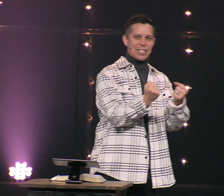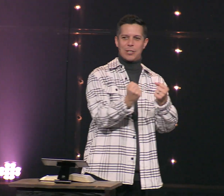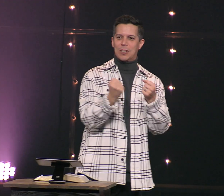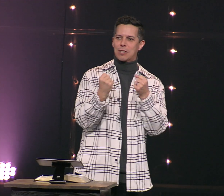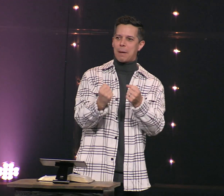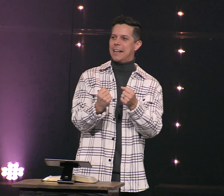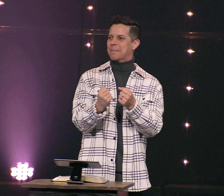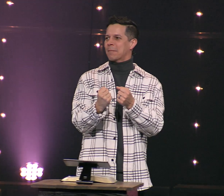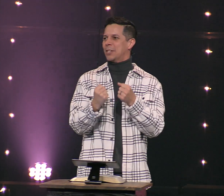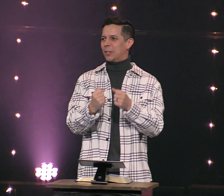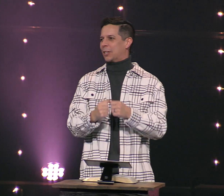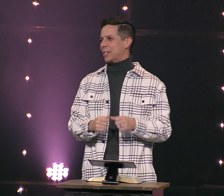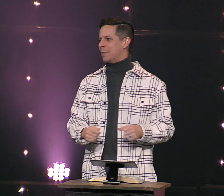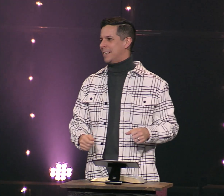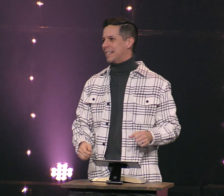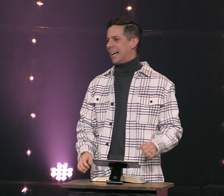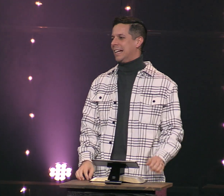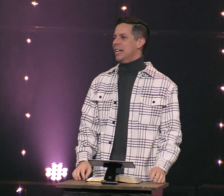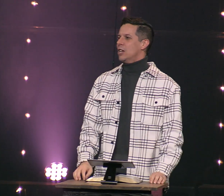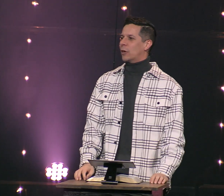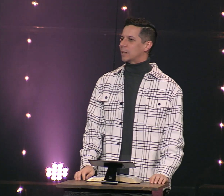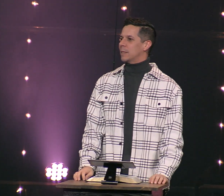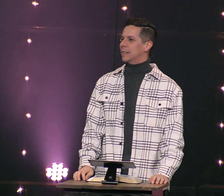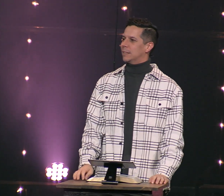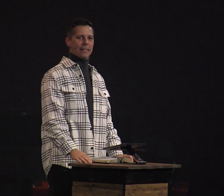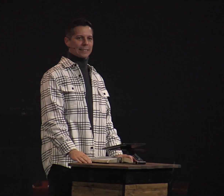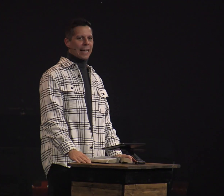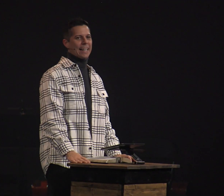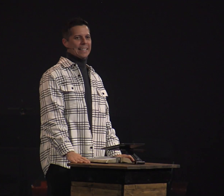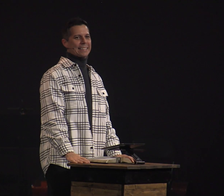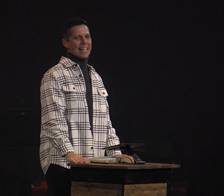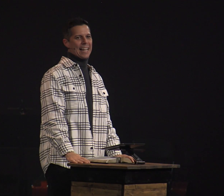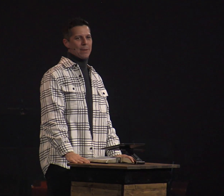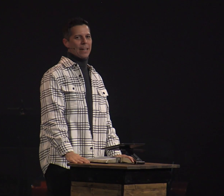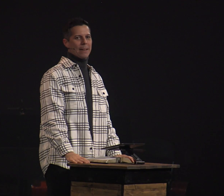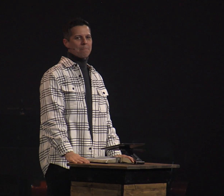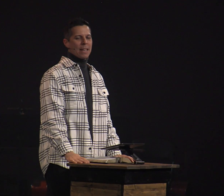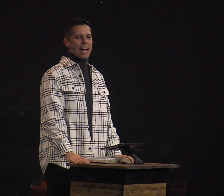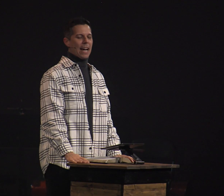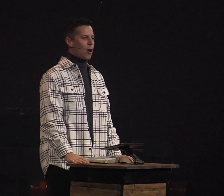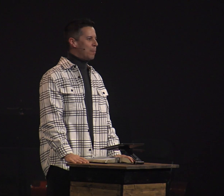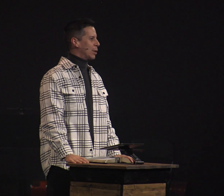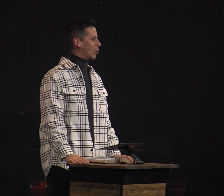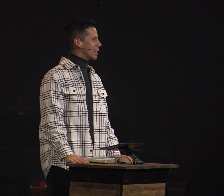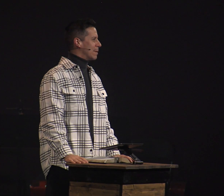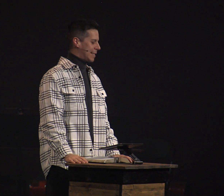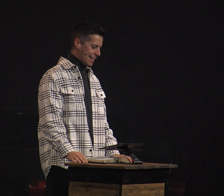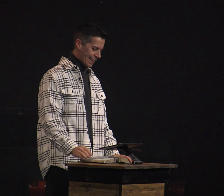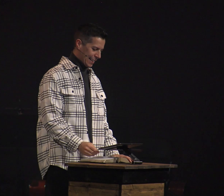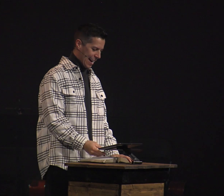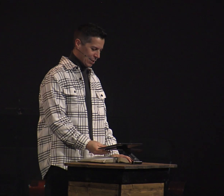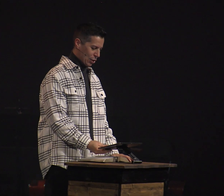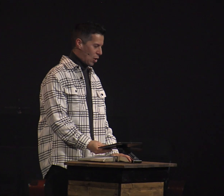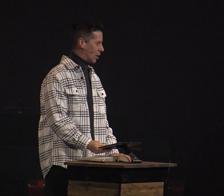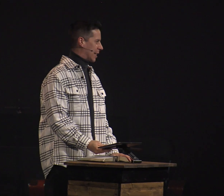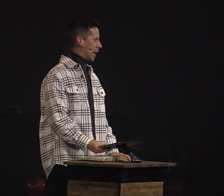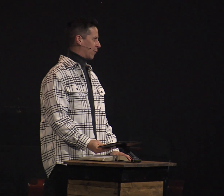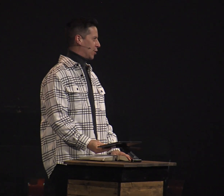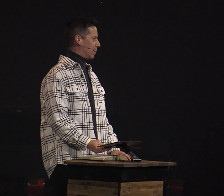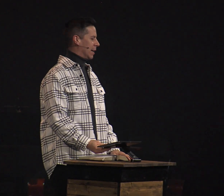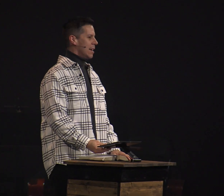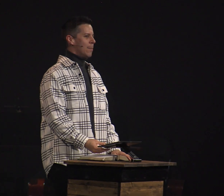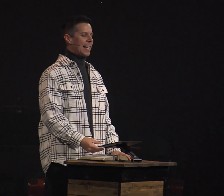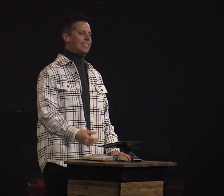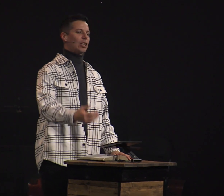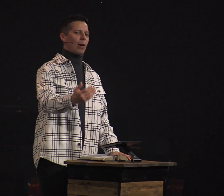comes into this space during the Christmas season. And Christmas is an exciting time. And I hope the Christmas season lasts a long time